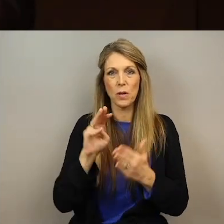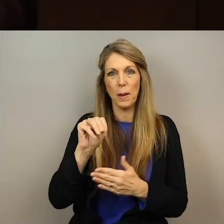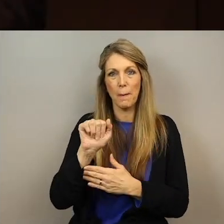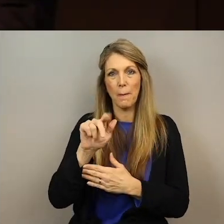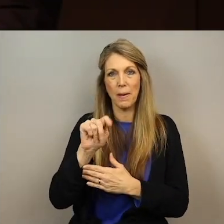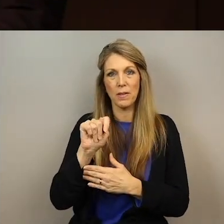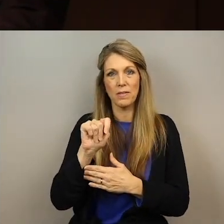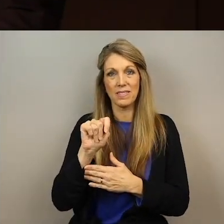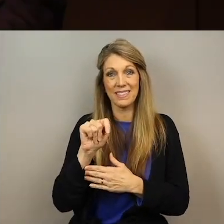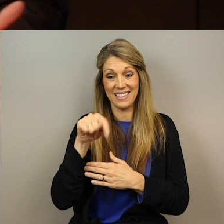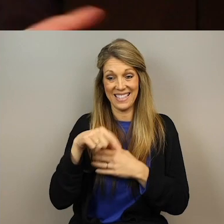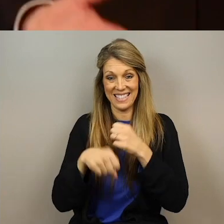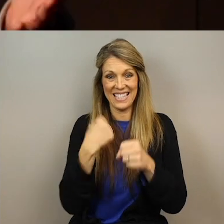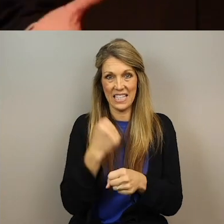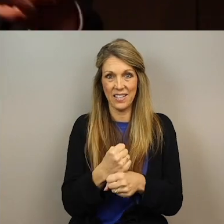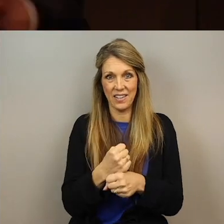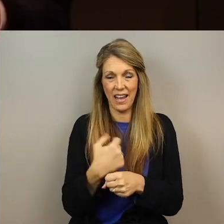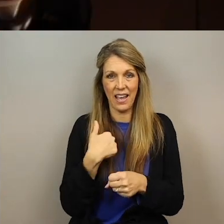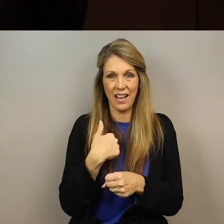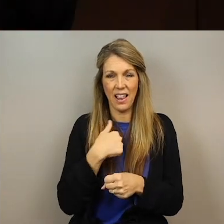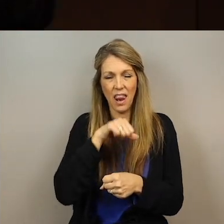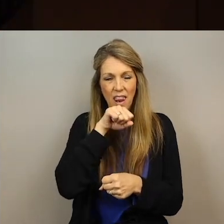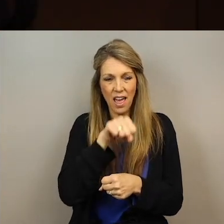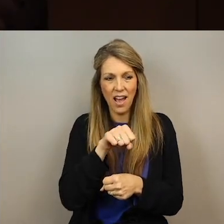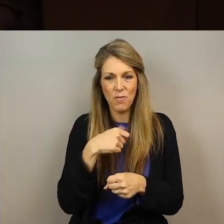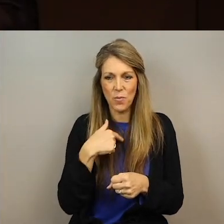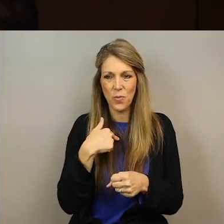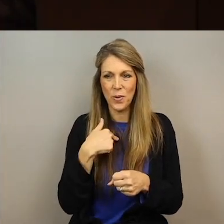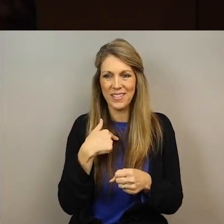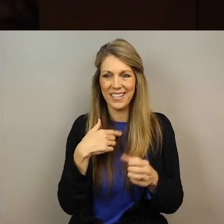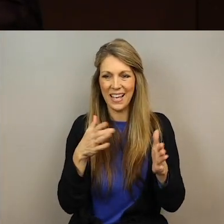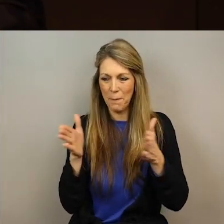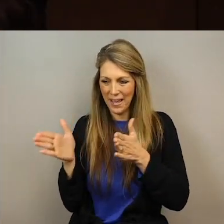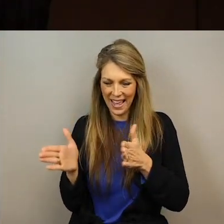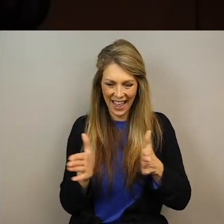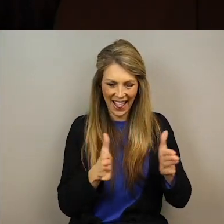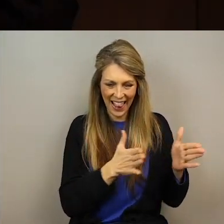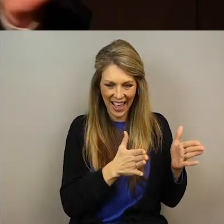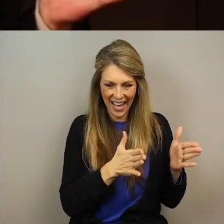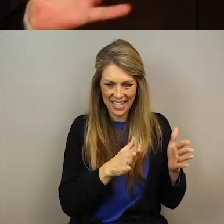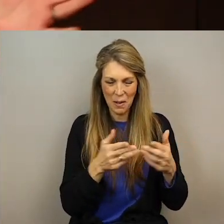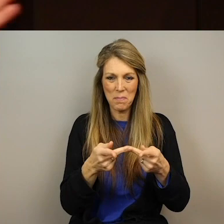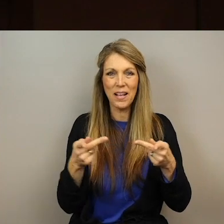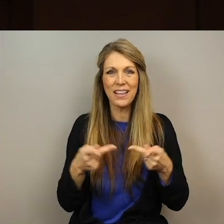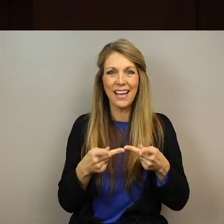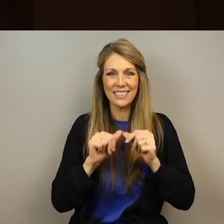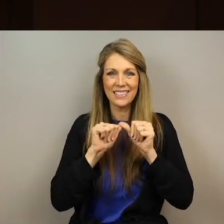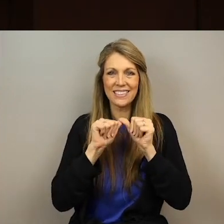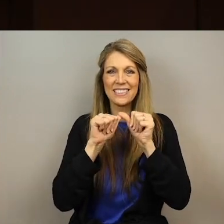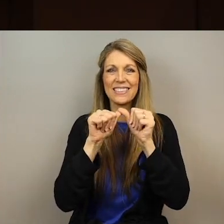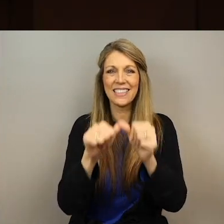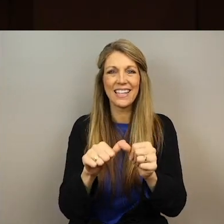year. And one of the things that I love is when we're able to work into the preaching plan a place where we can continue